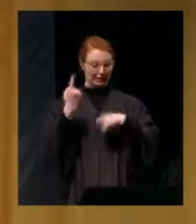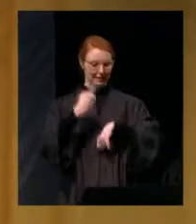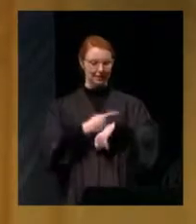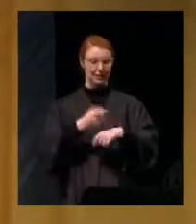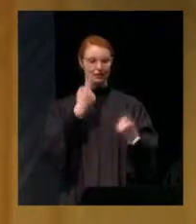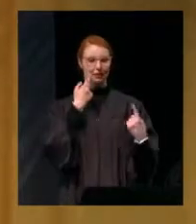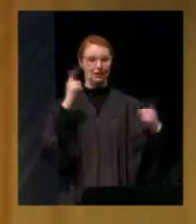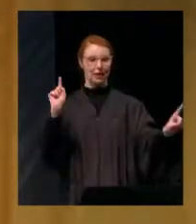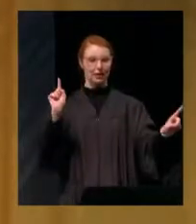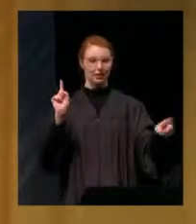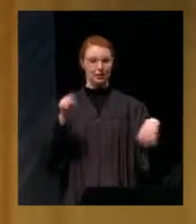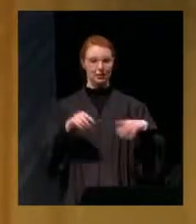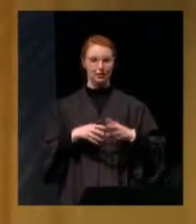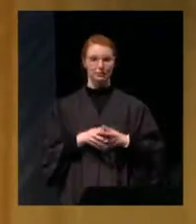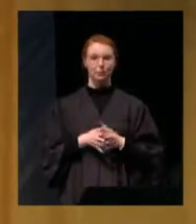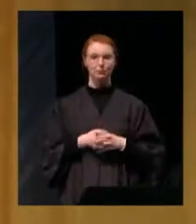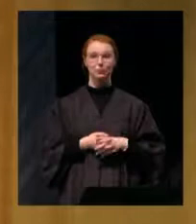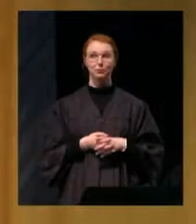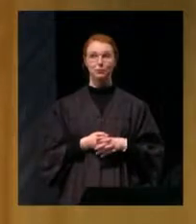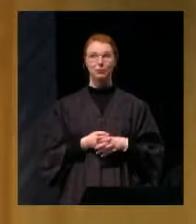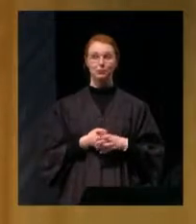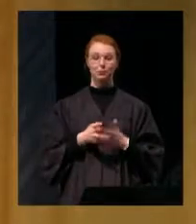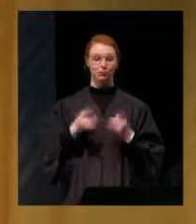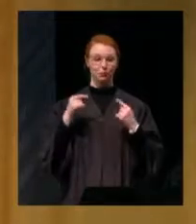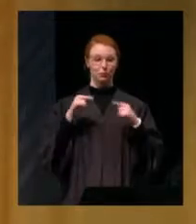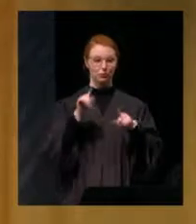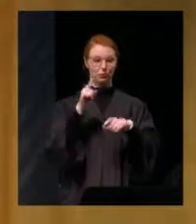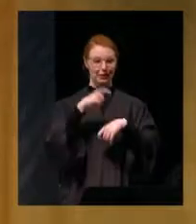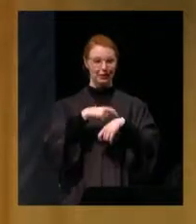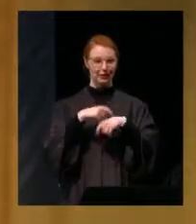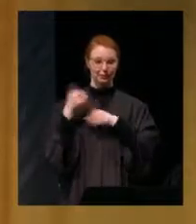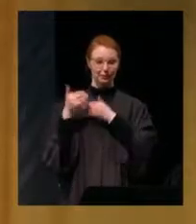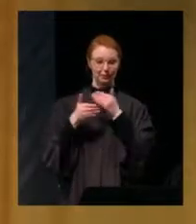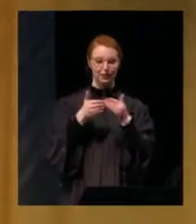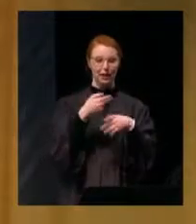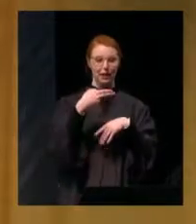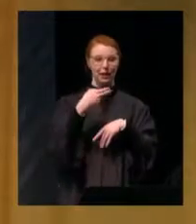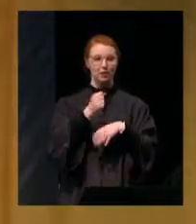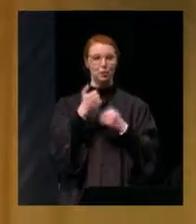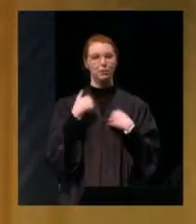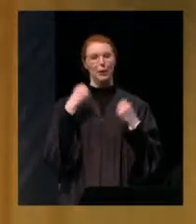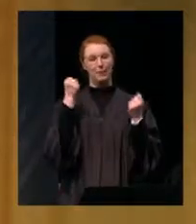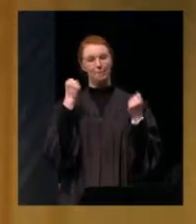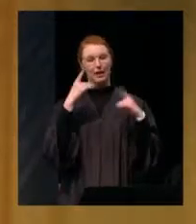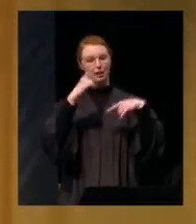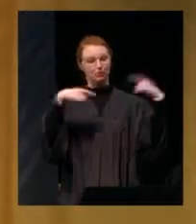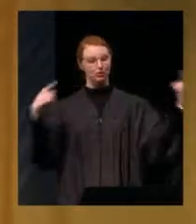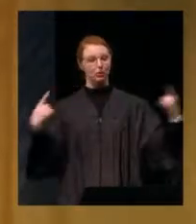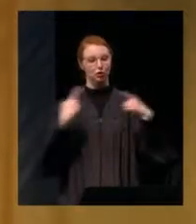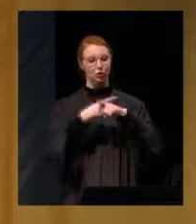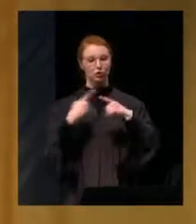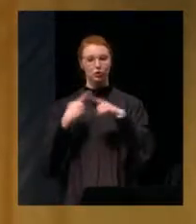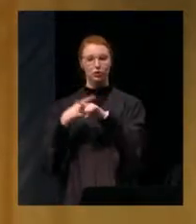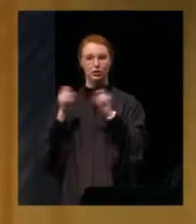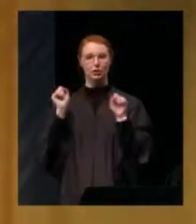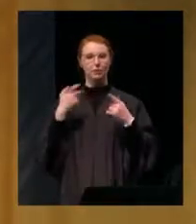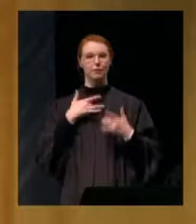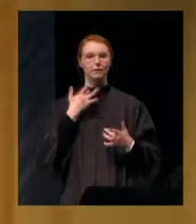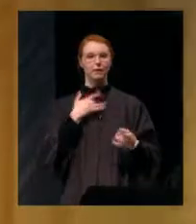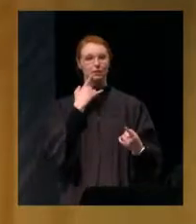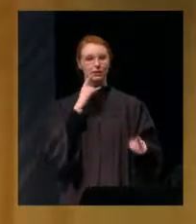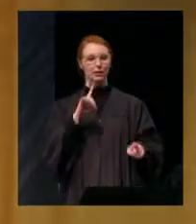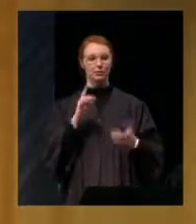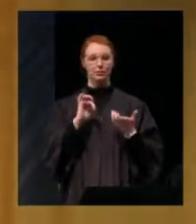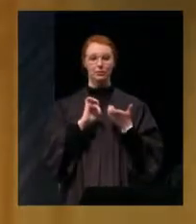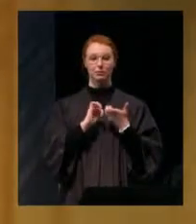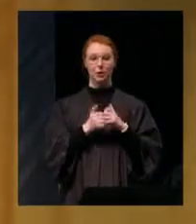of success. Throughout our time in high school, we've had to face many trials in order to feel successful, like